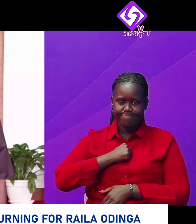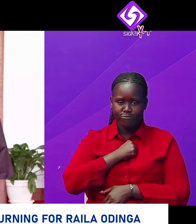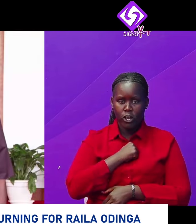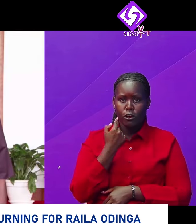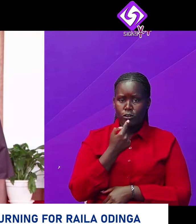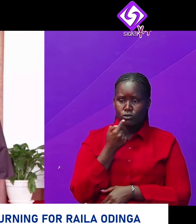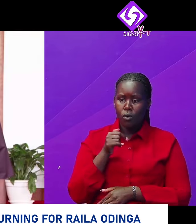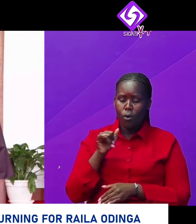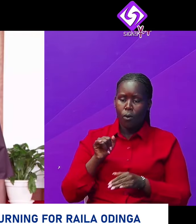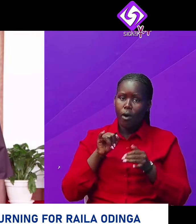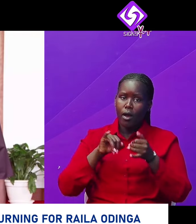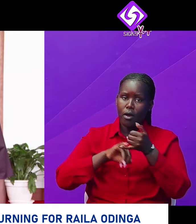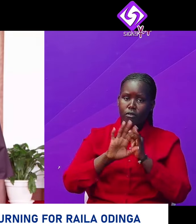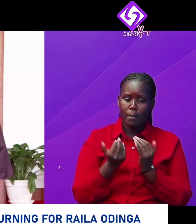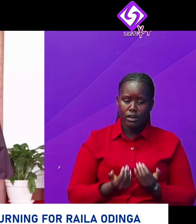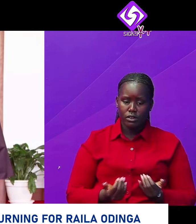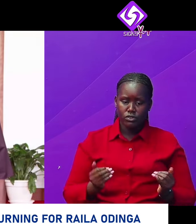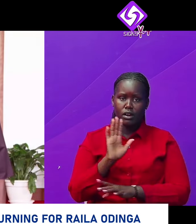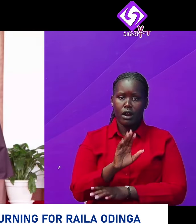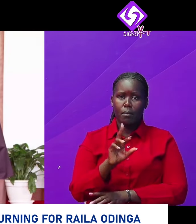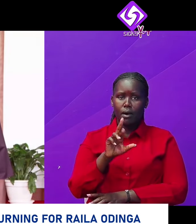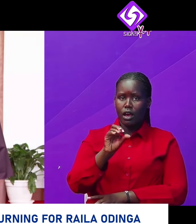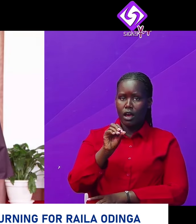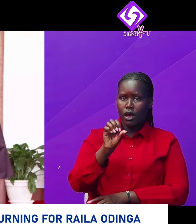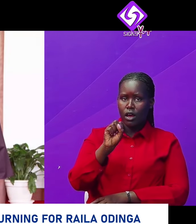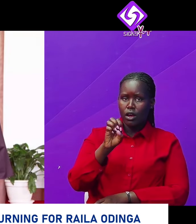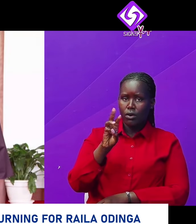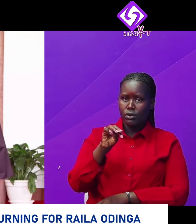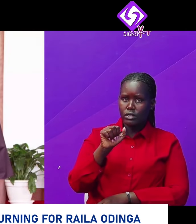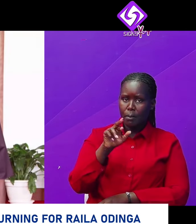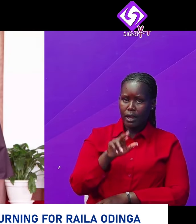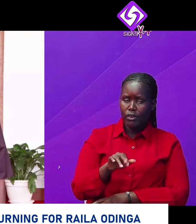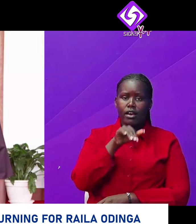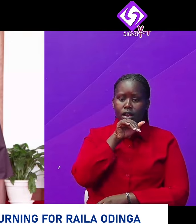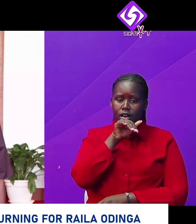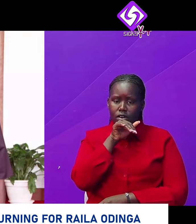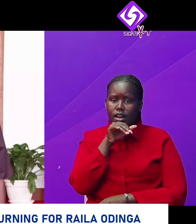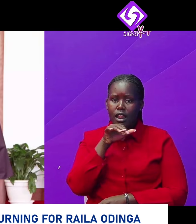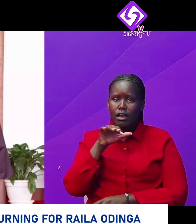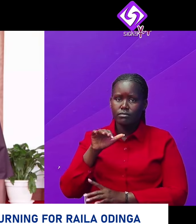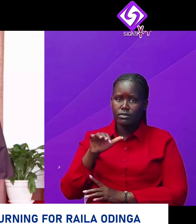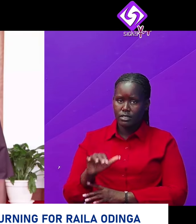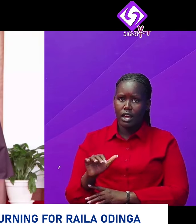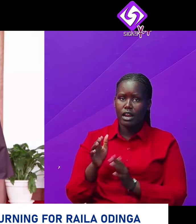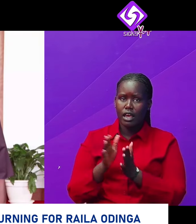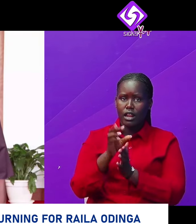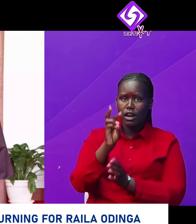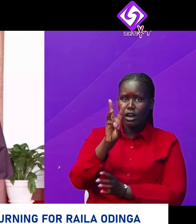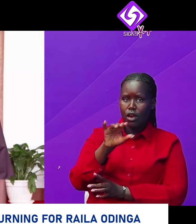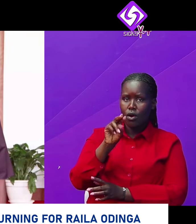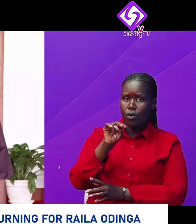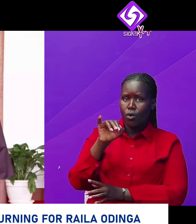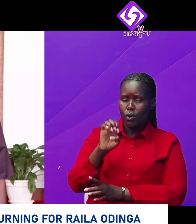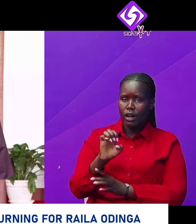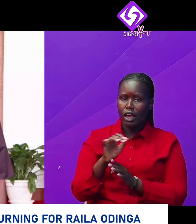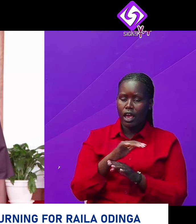children, Rosemary, Raila Jr., and Winnie, the entire Odinga